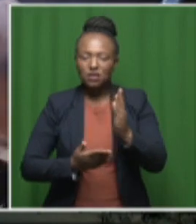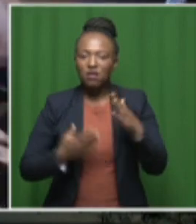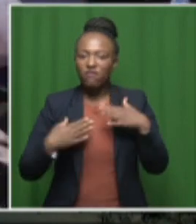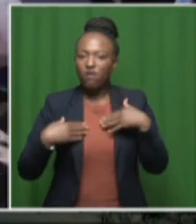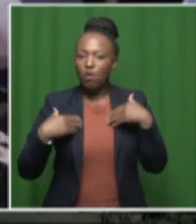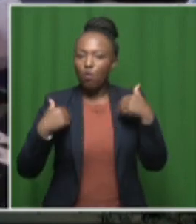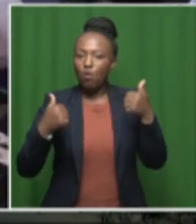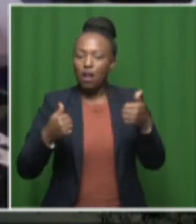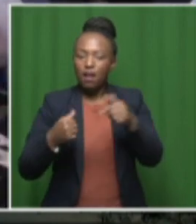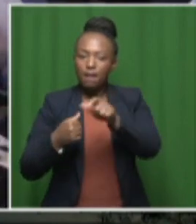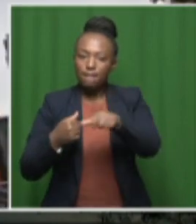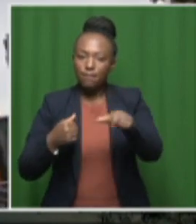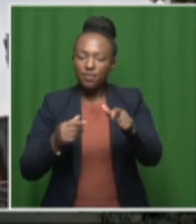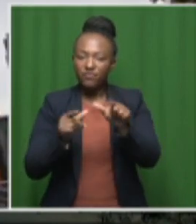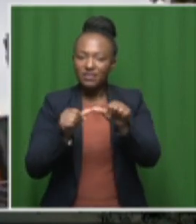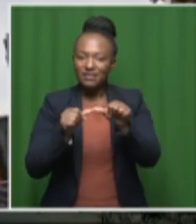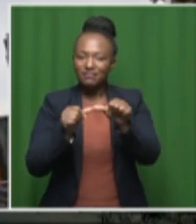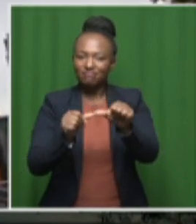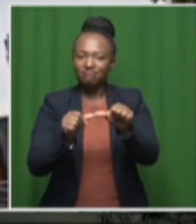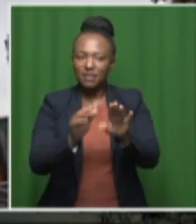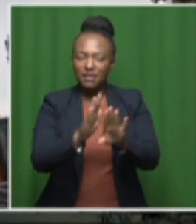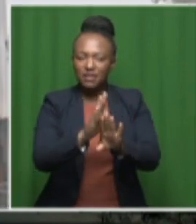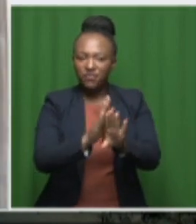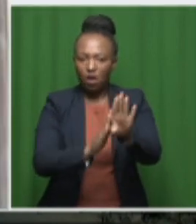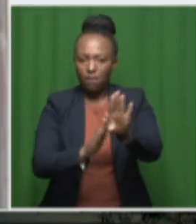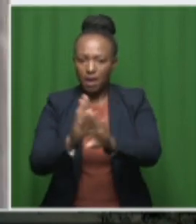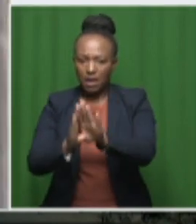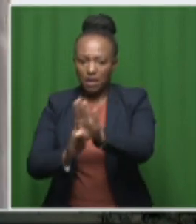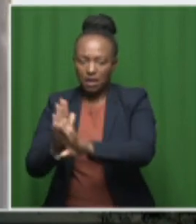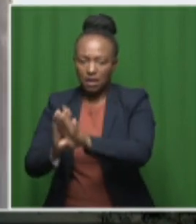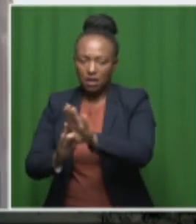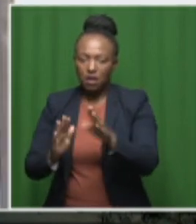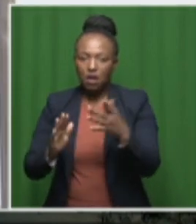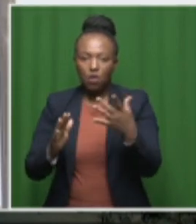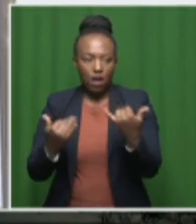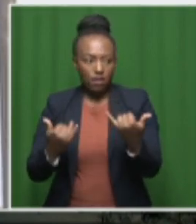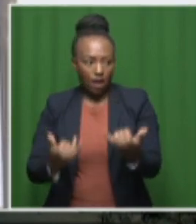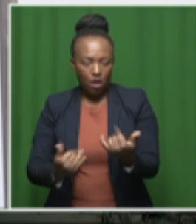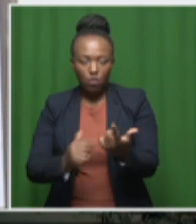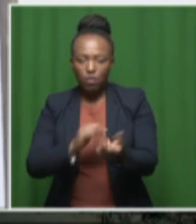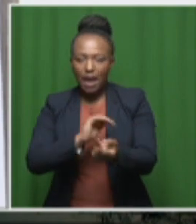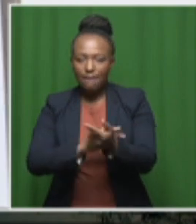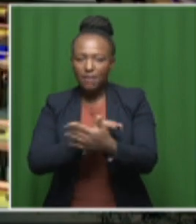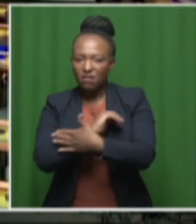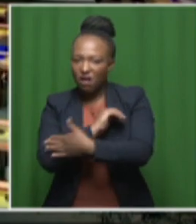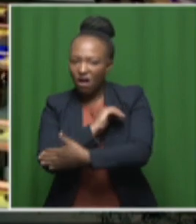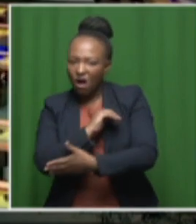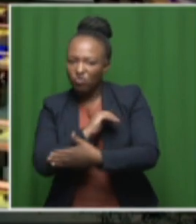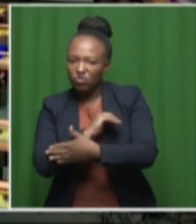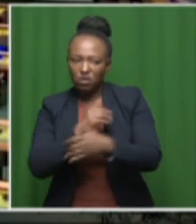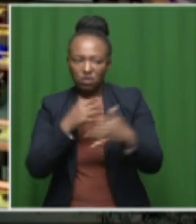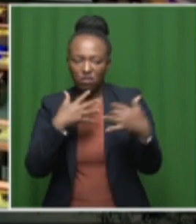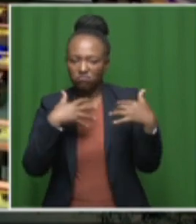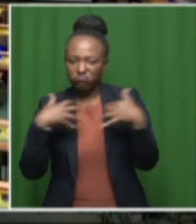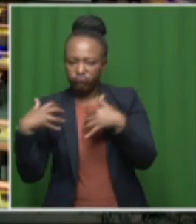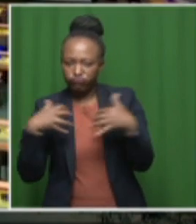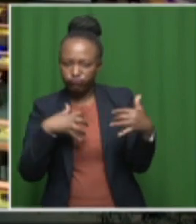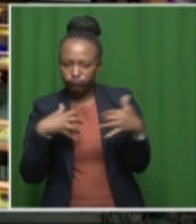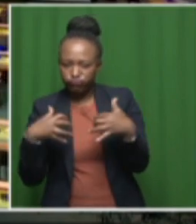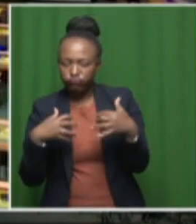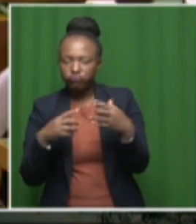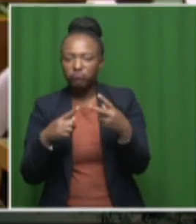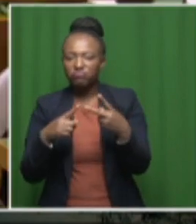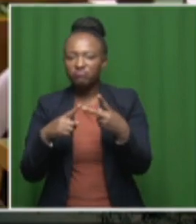and planet, sustainable development, so to speak. So facing conflicts as we are in the world today, facing the scourge